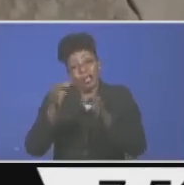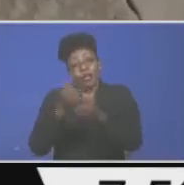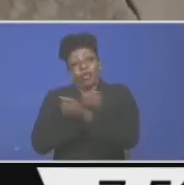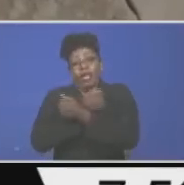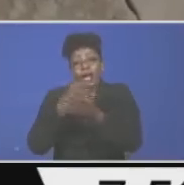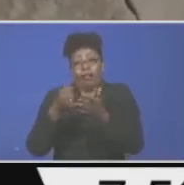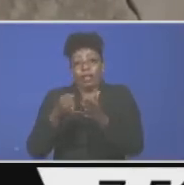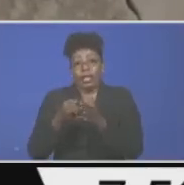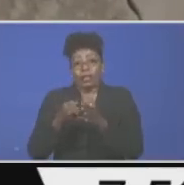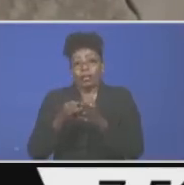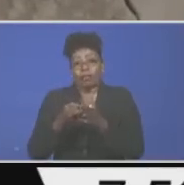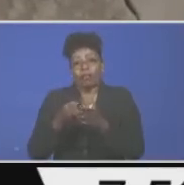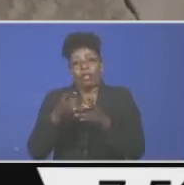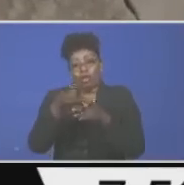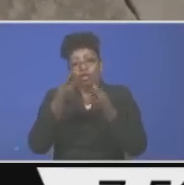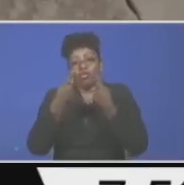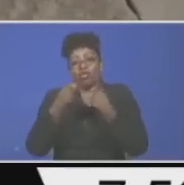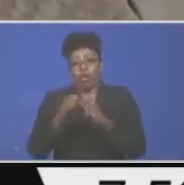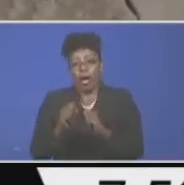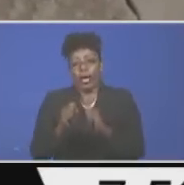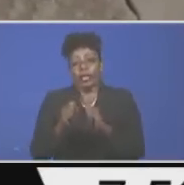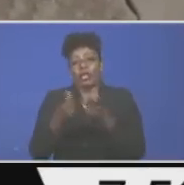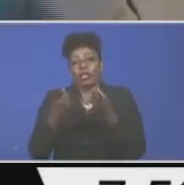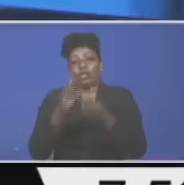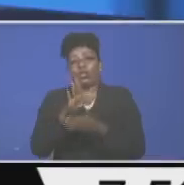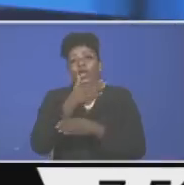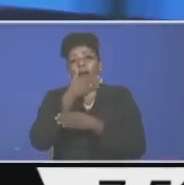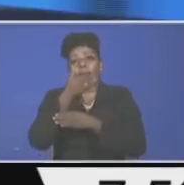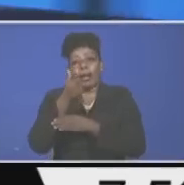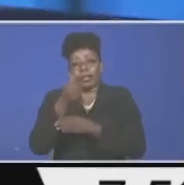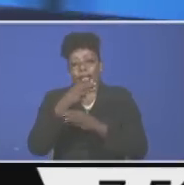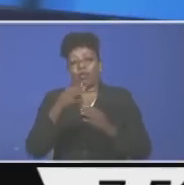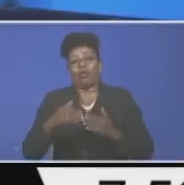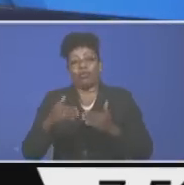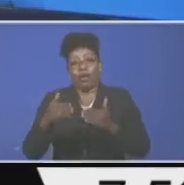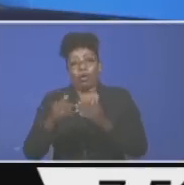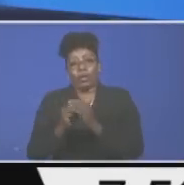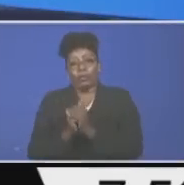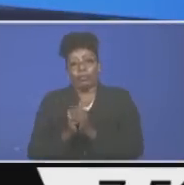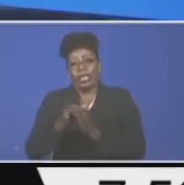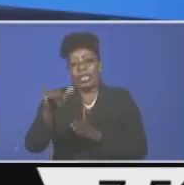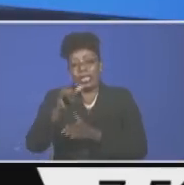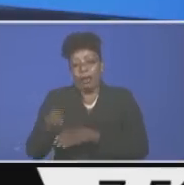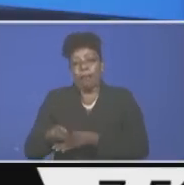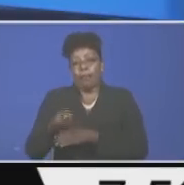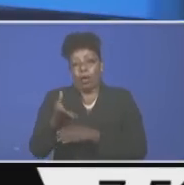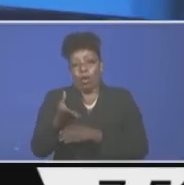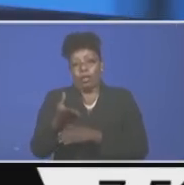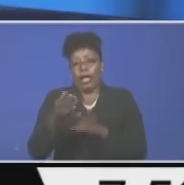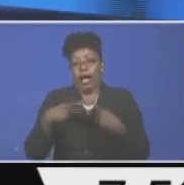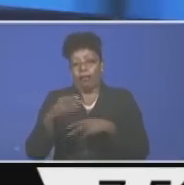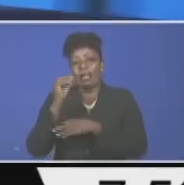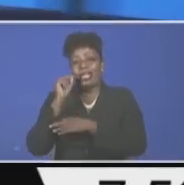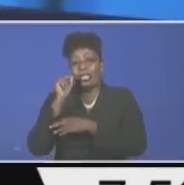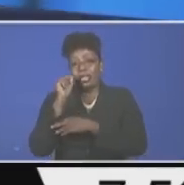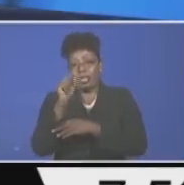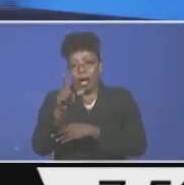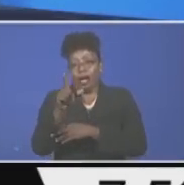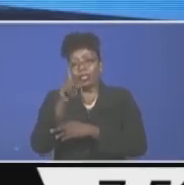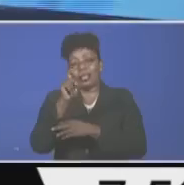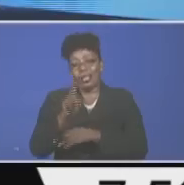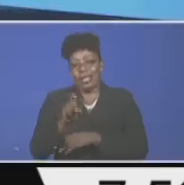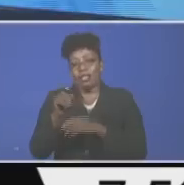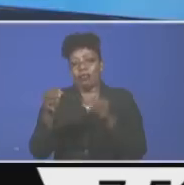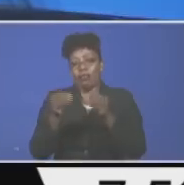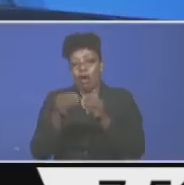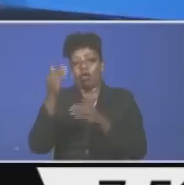then, you just try to do your best and move on. Like bowling, darts also looking for more recognition, and so they are